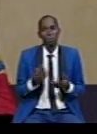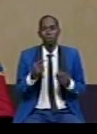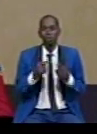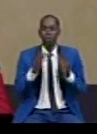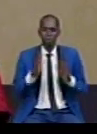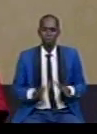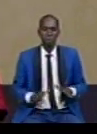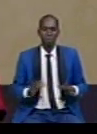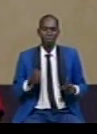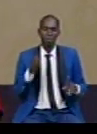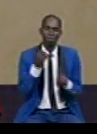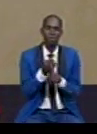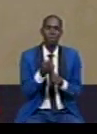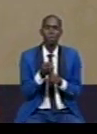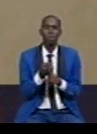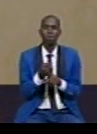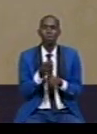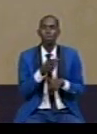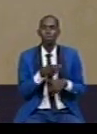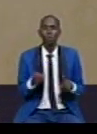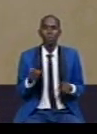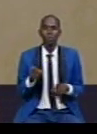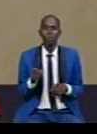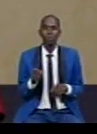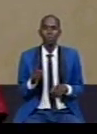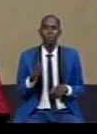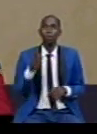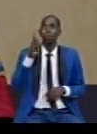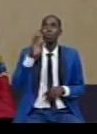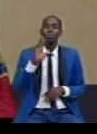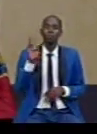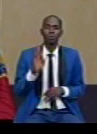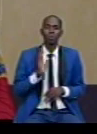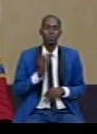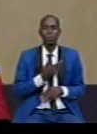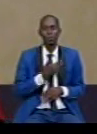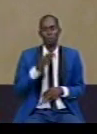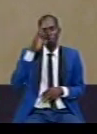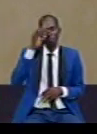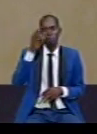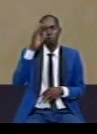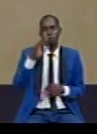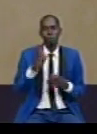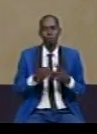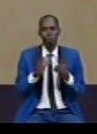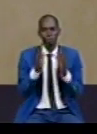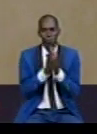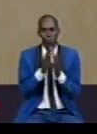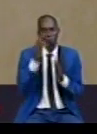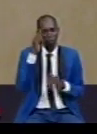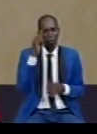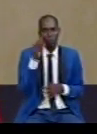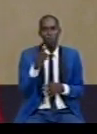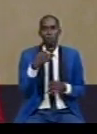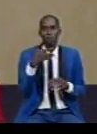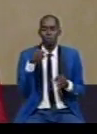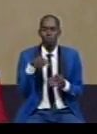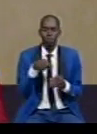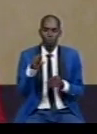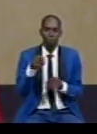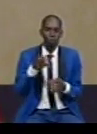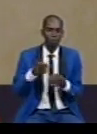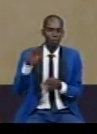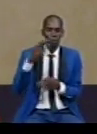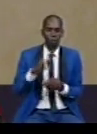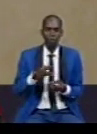came. But our pastor, God used our pastor to pray for me. He said, you spirit of death, I command you to come out